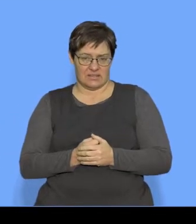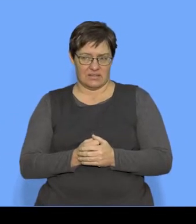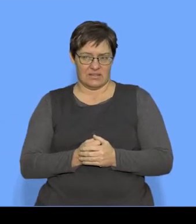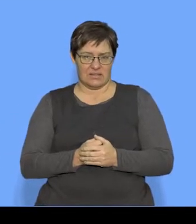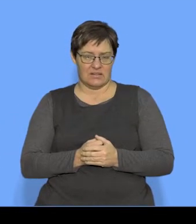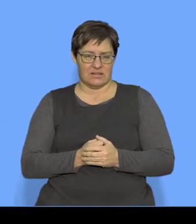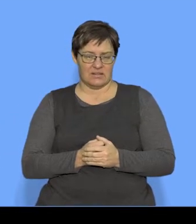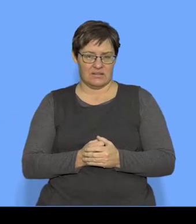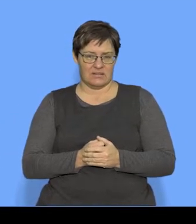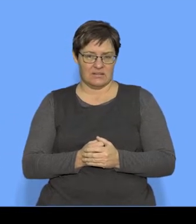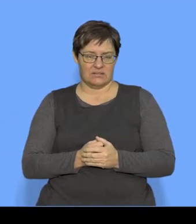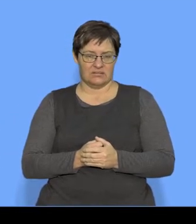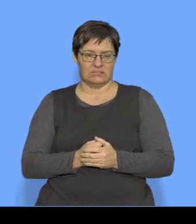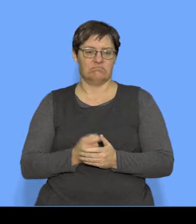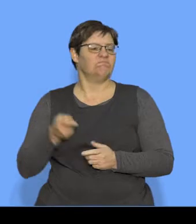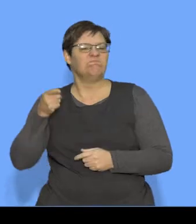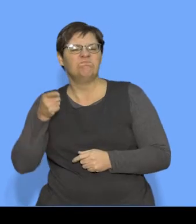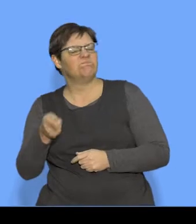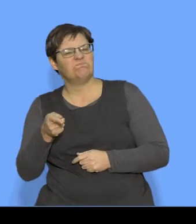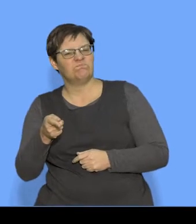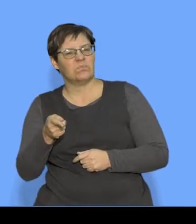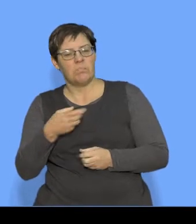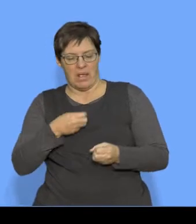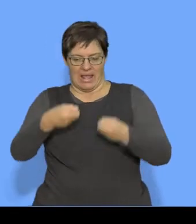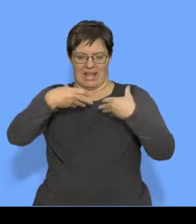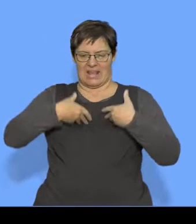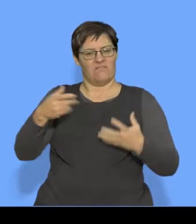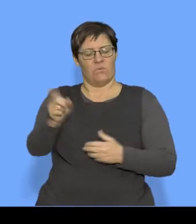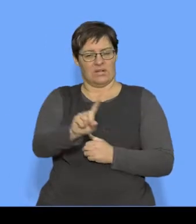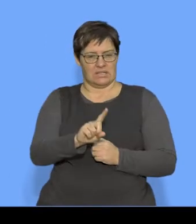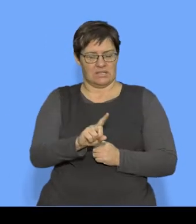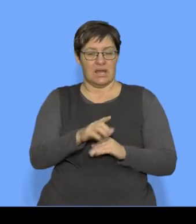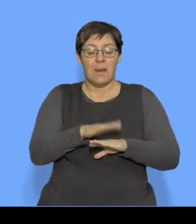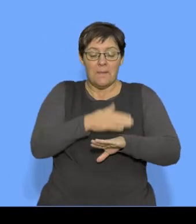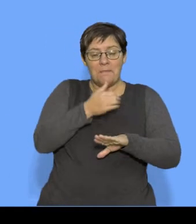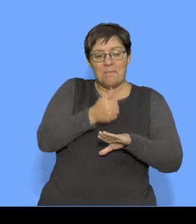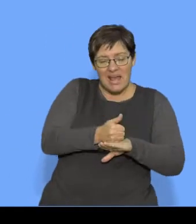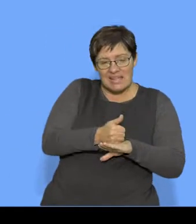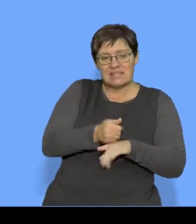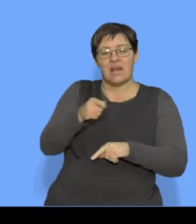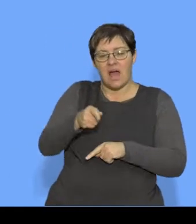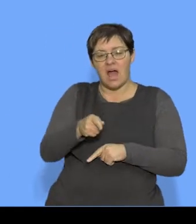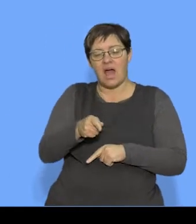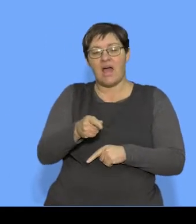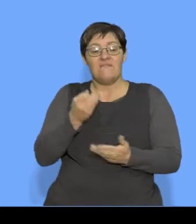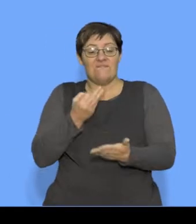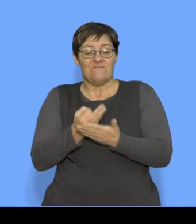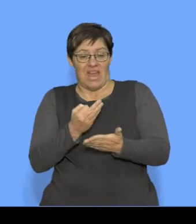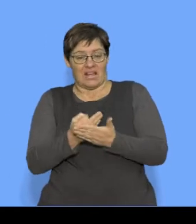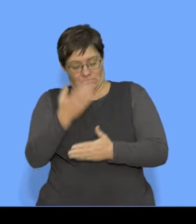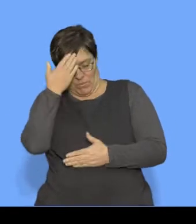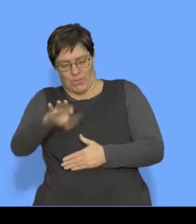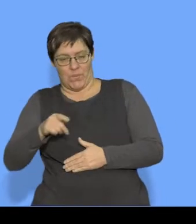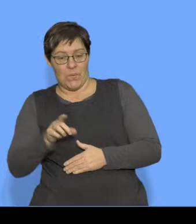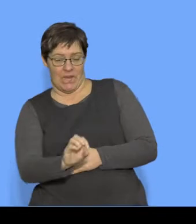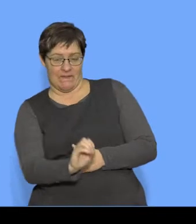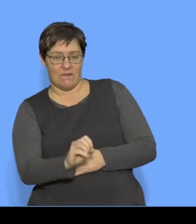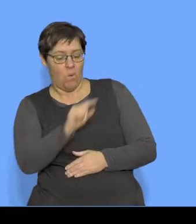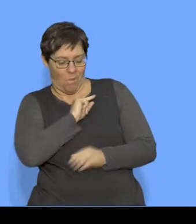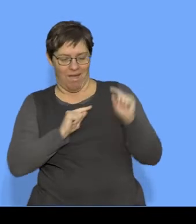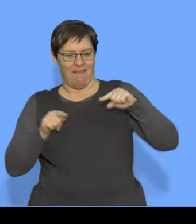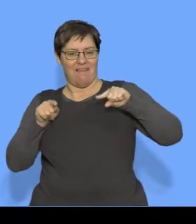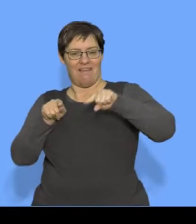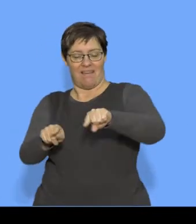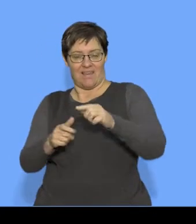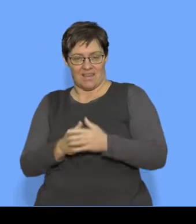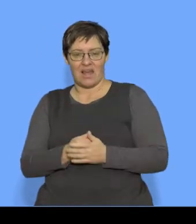do with what is it that you were given based on the implicit facts that we are talking about, and then you need